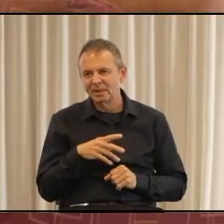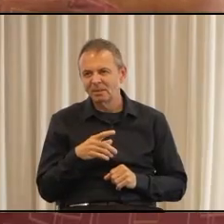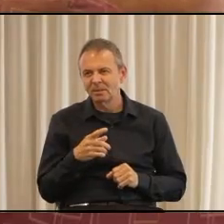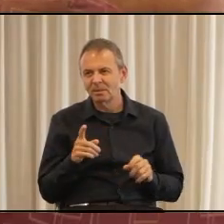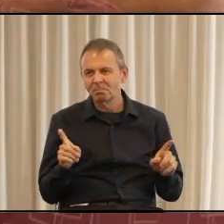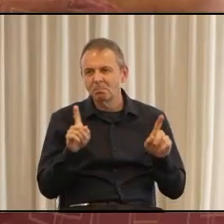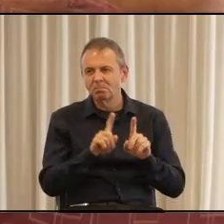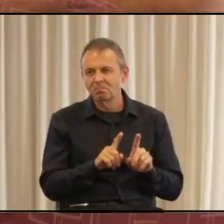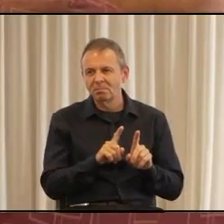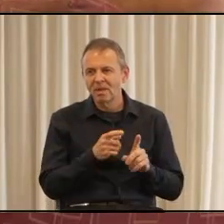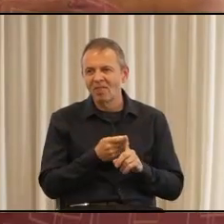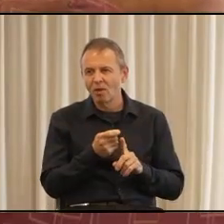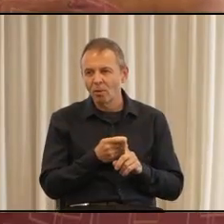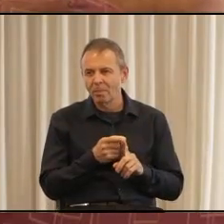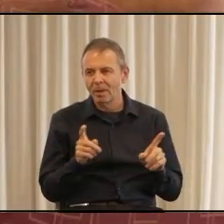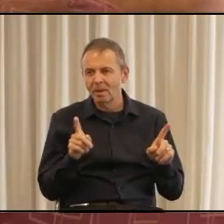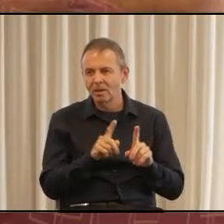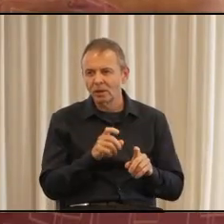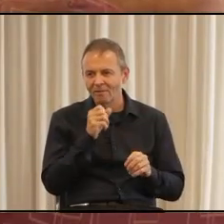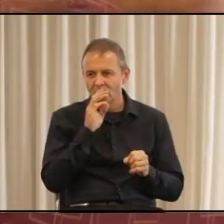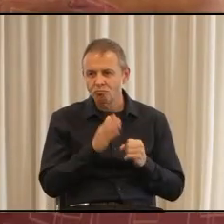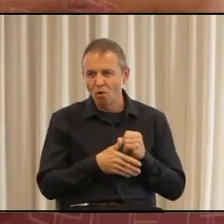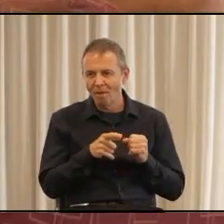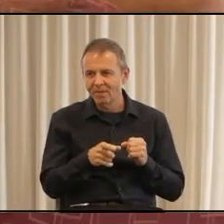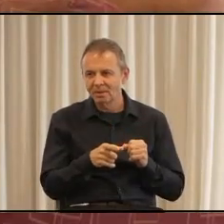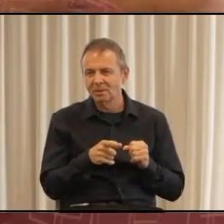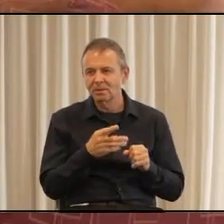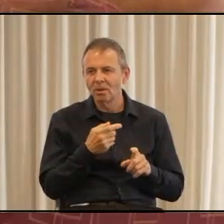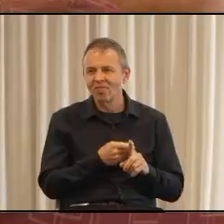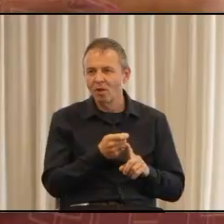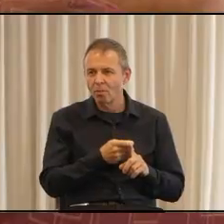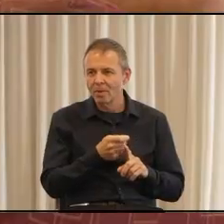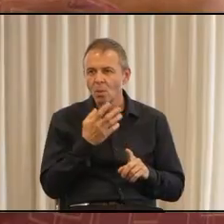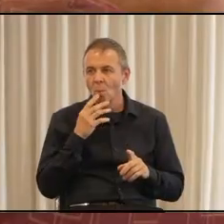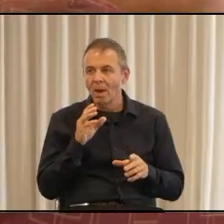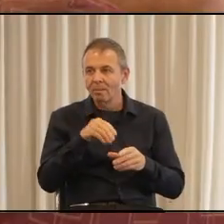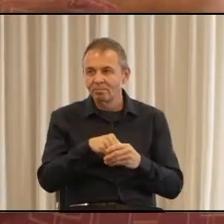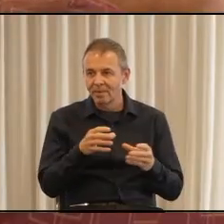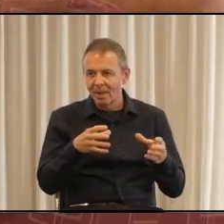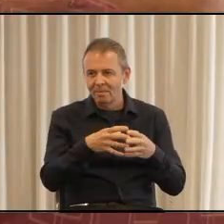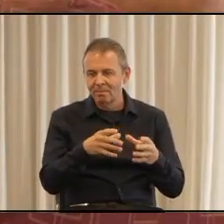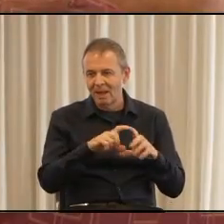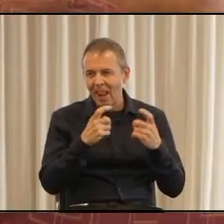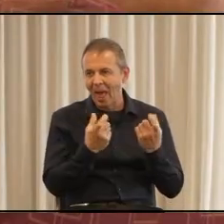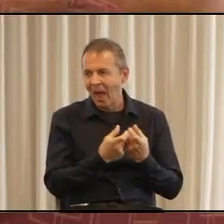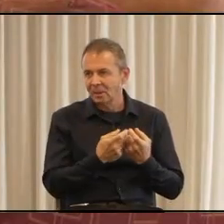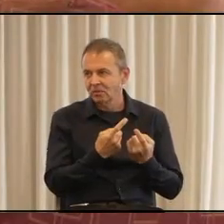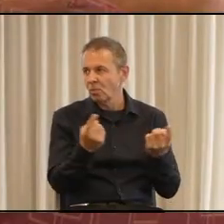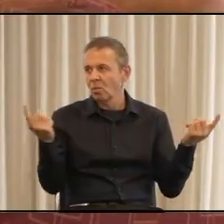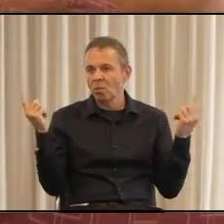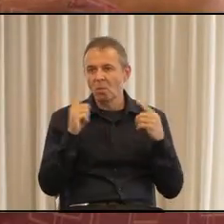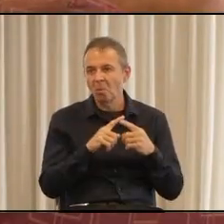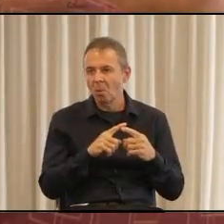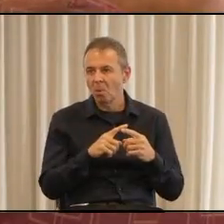for the therapy stuff. So she does a private session where she's doing a therapy. But when she joins the classes, all the other women spot each other,